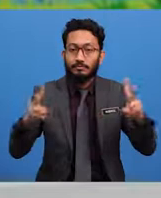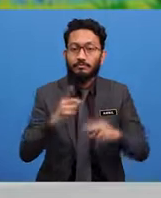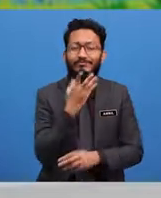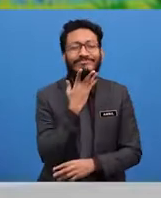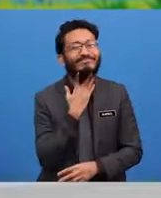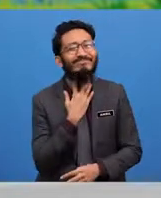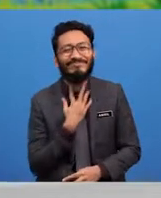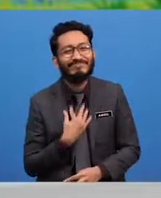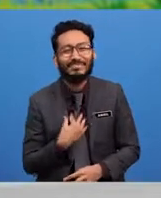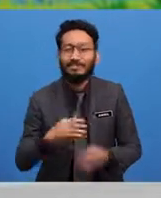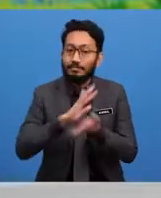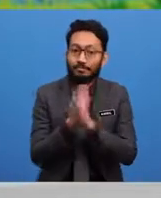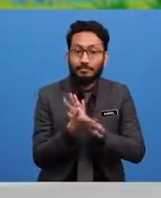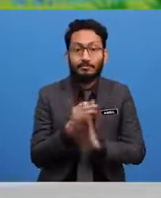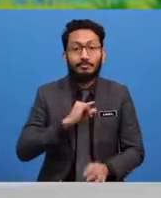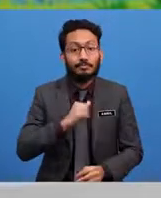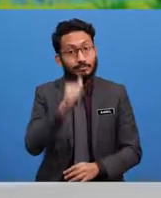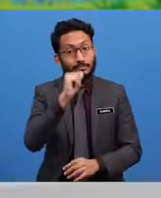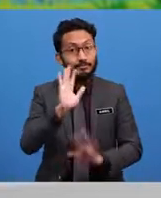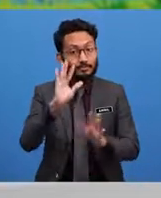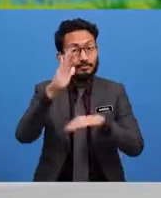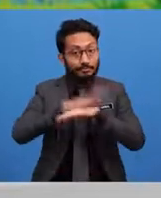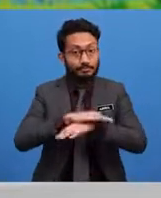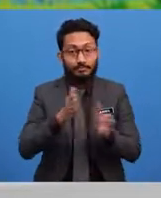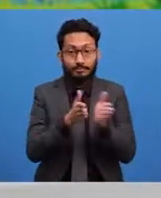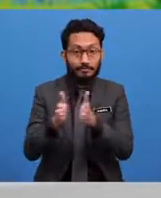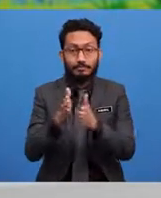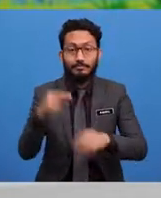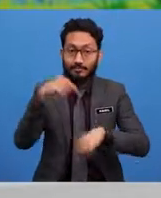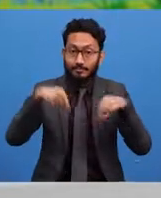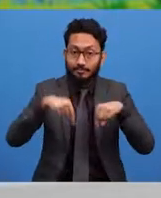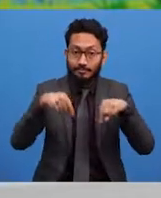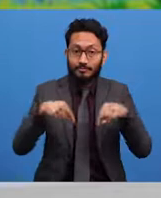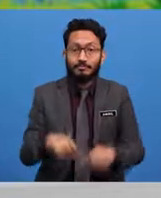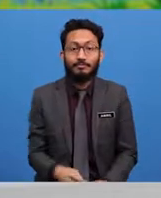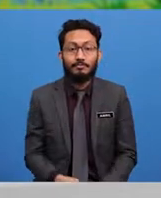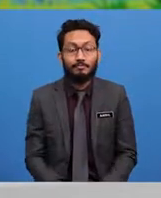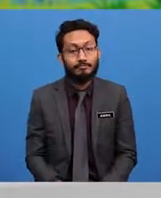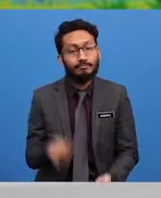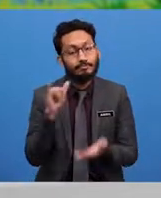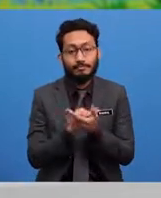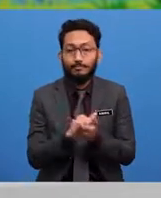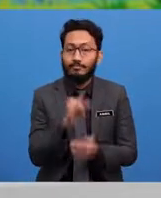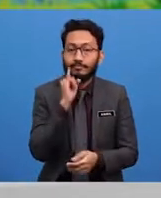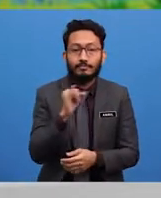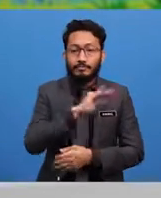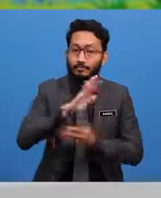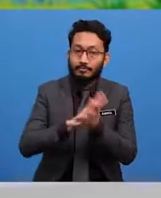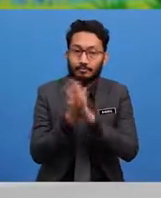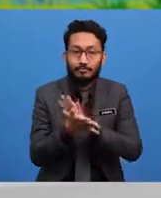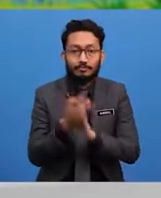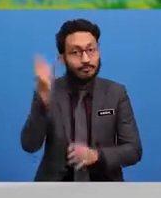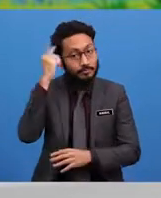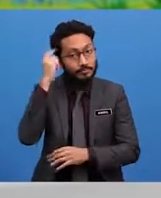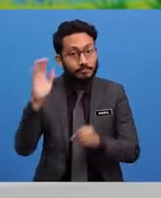So I drank yours on the way here. Well, that is so thoughtful of you. Oh yeah, boys